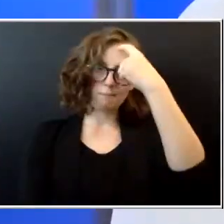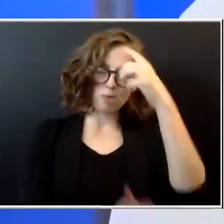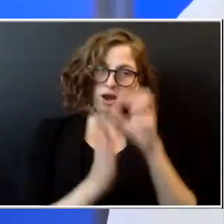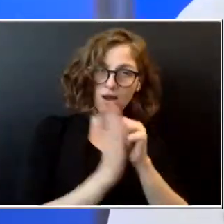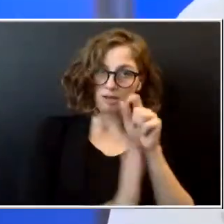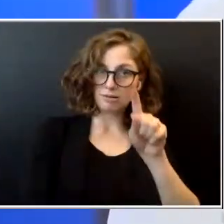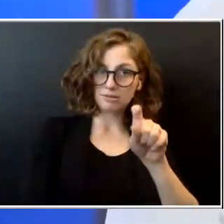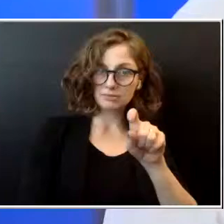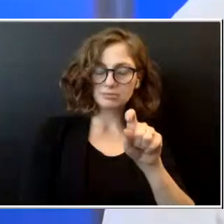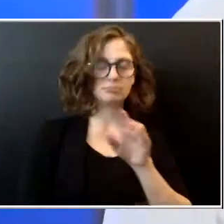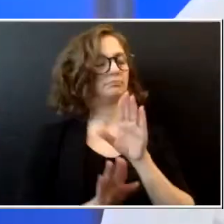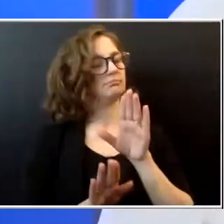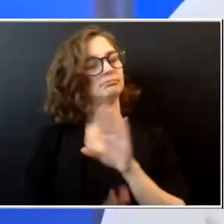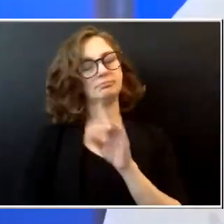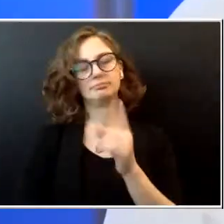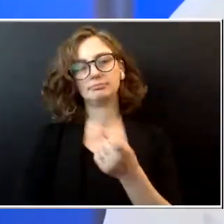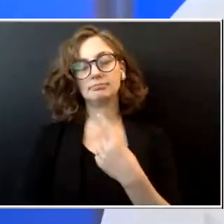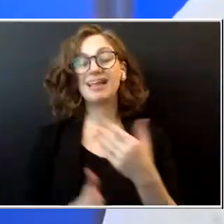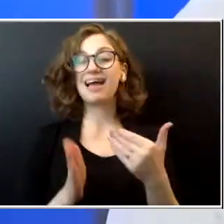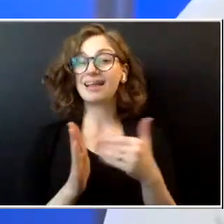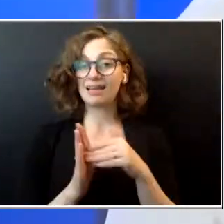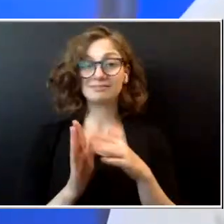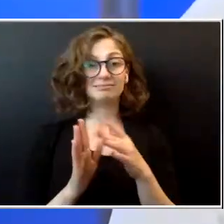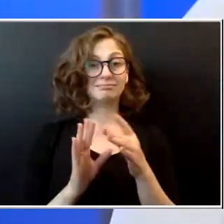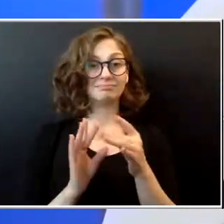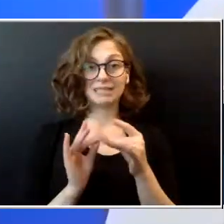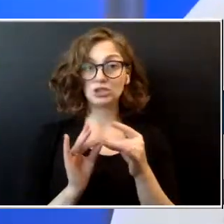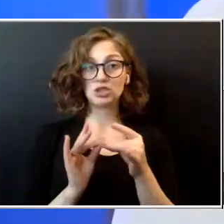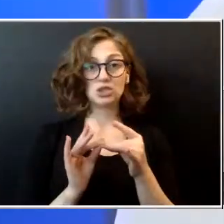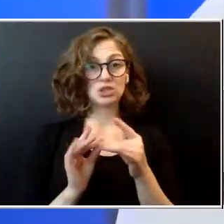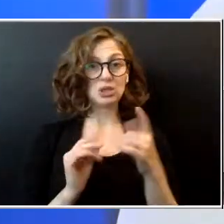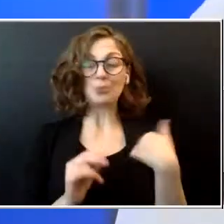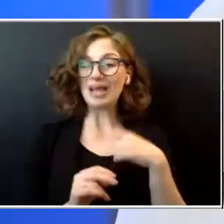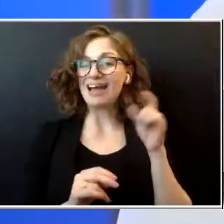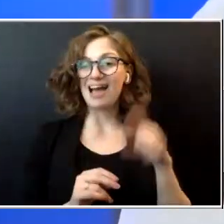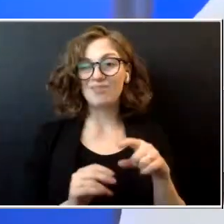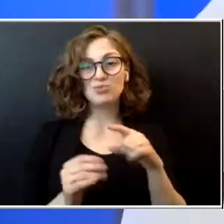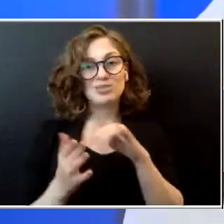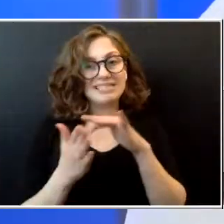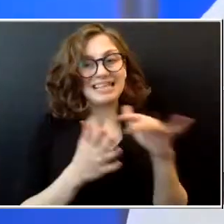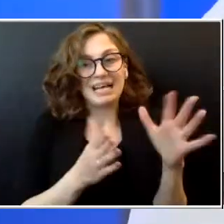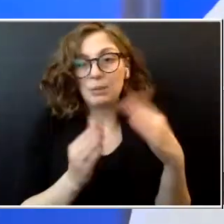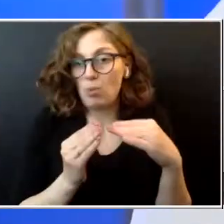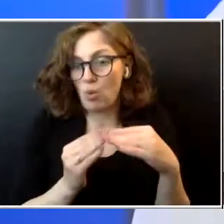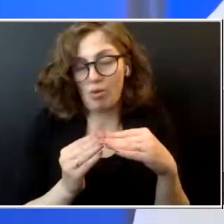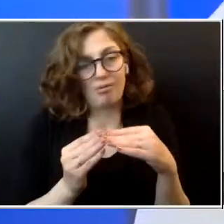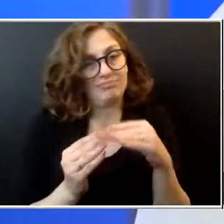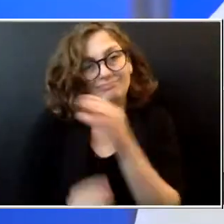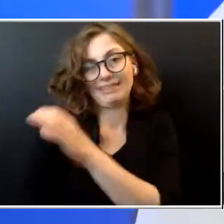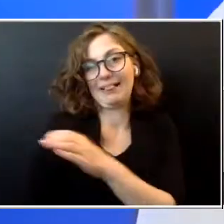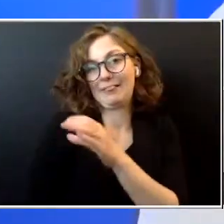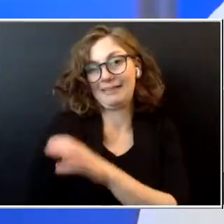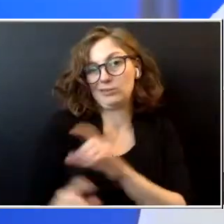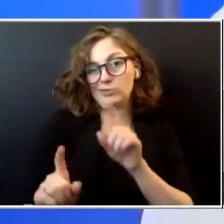Again, as has been mentioned, this is something we're going to have to study in clinical trials. I think,